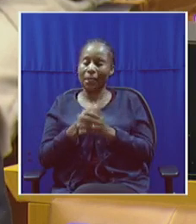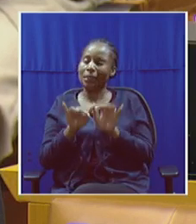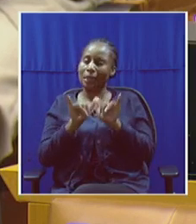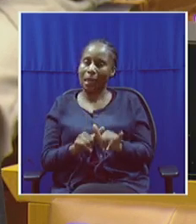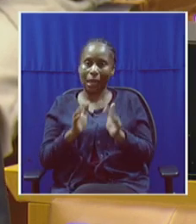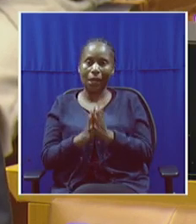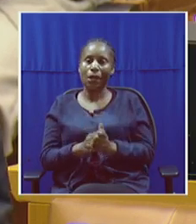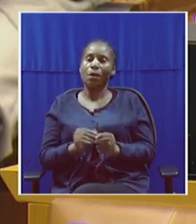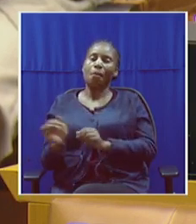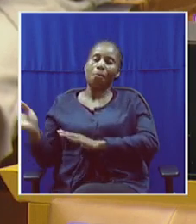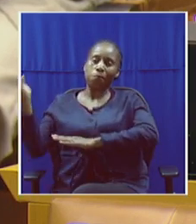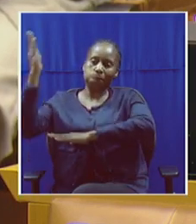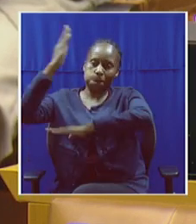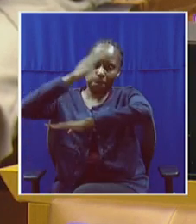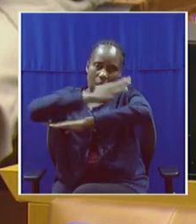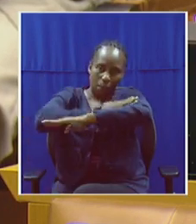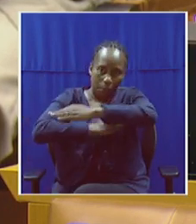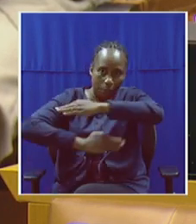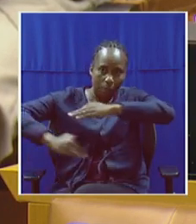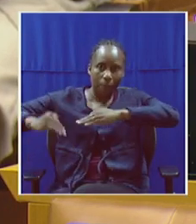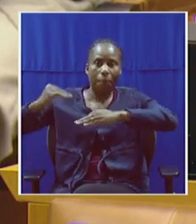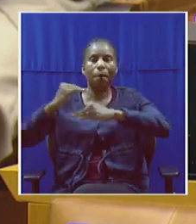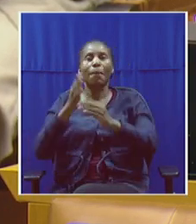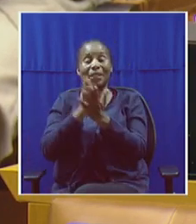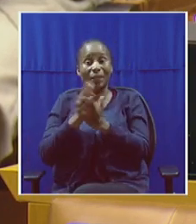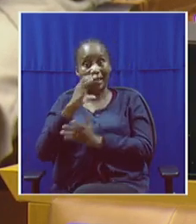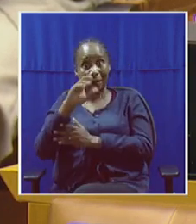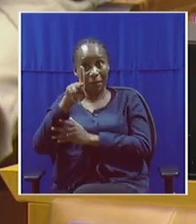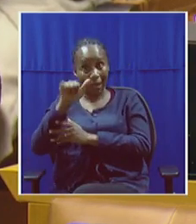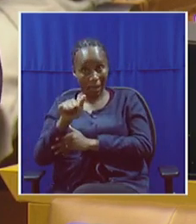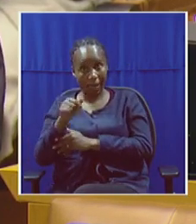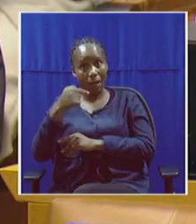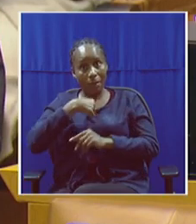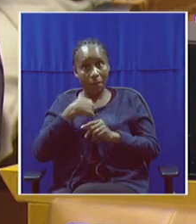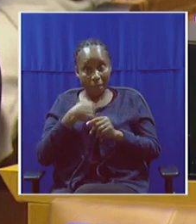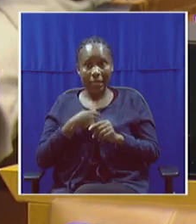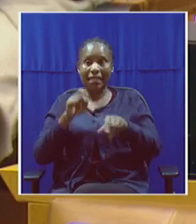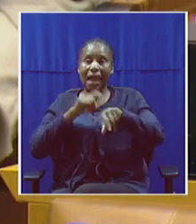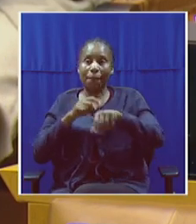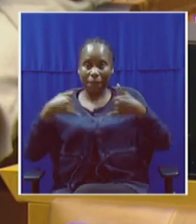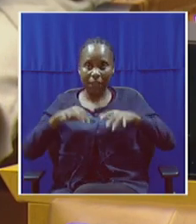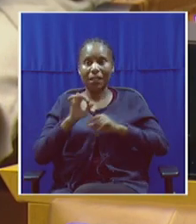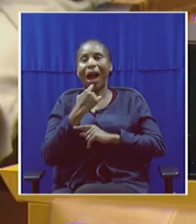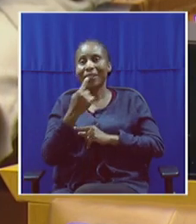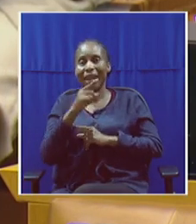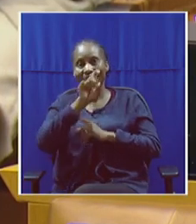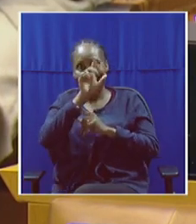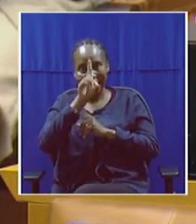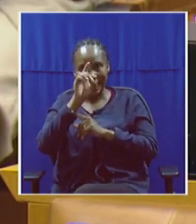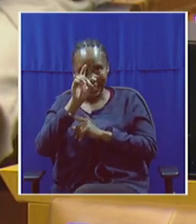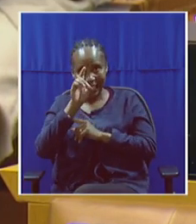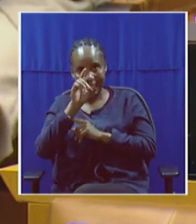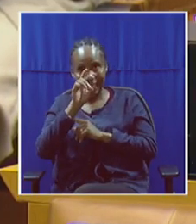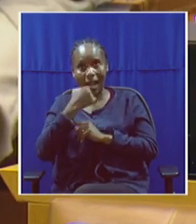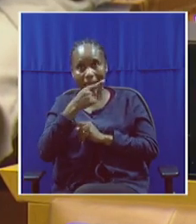night that particular CPA in fact when I was referring in my initial answer about a DG given